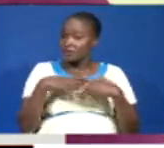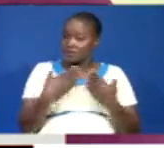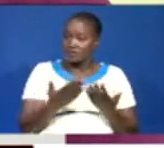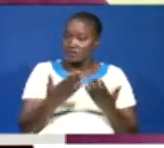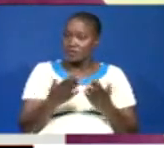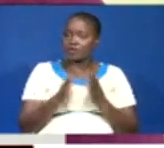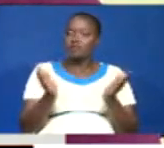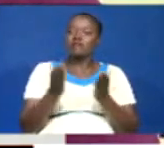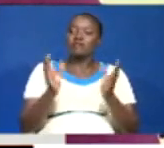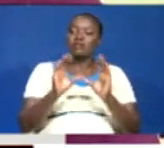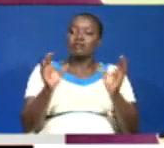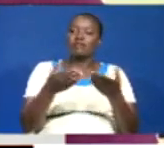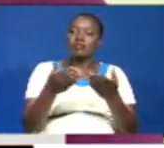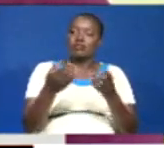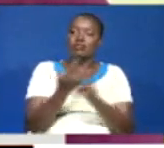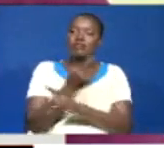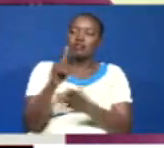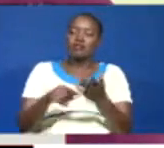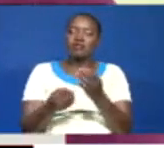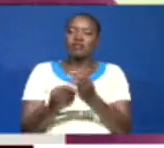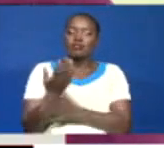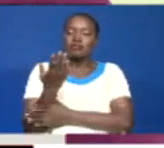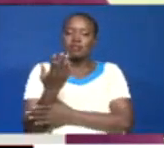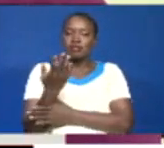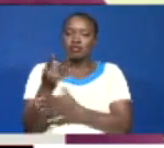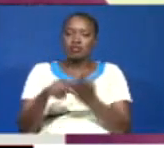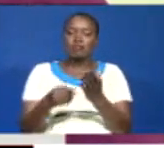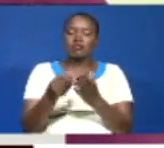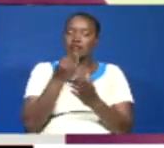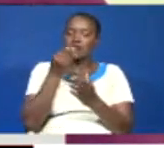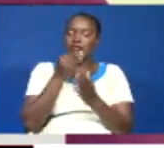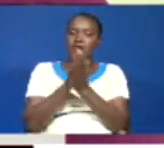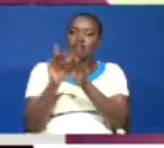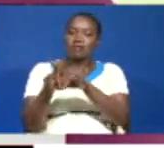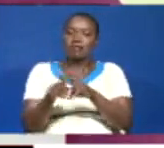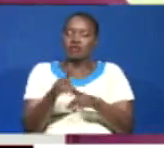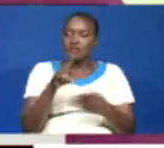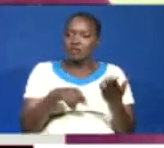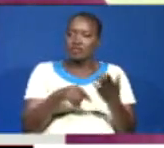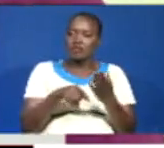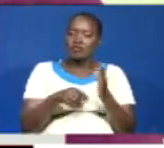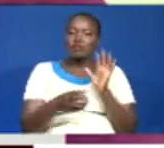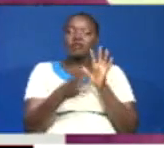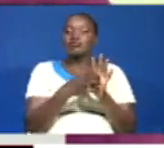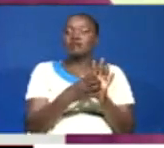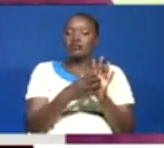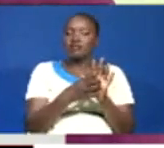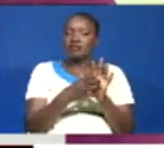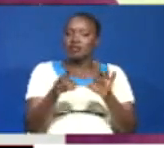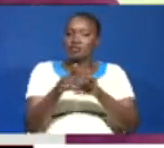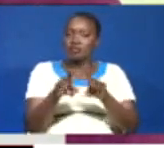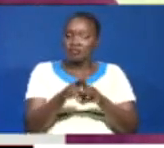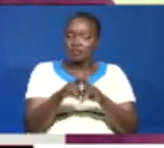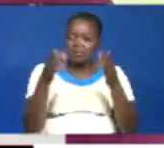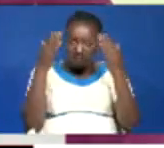encourage communities to diversify what they are growing, what they are eating, and also what they are marketing. And we are also raising awareness